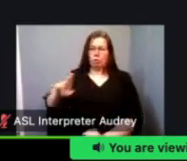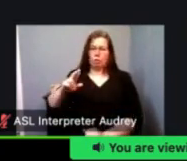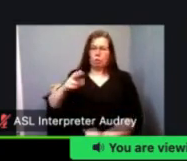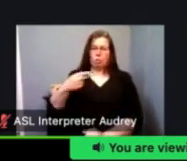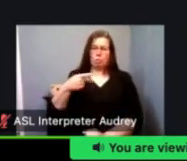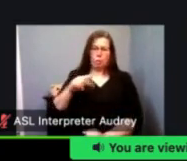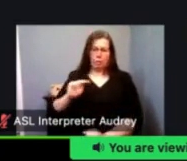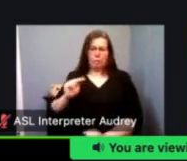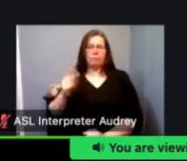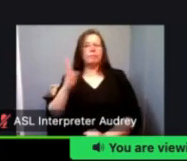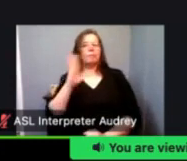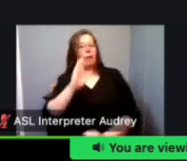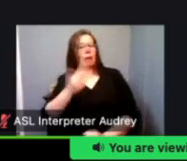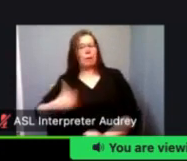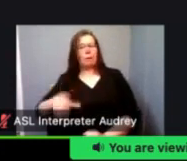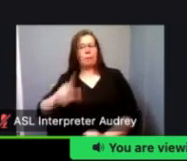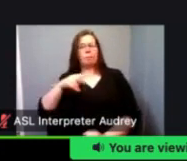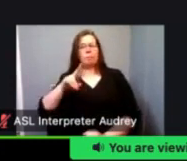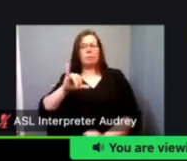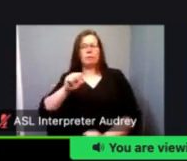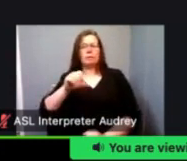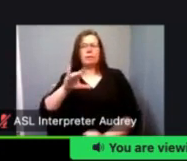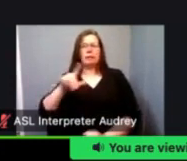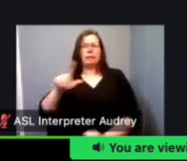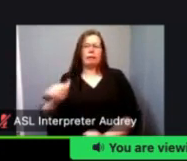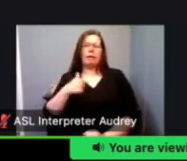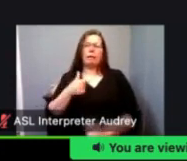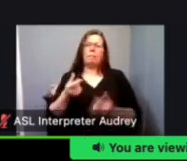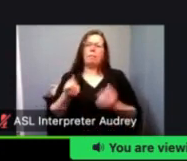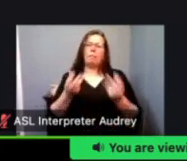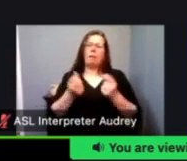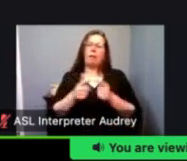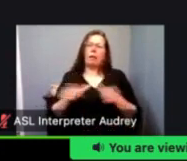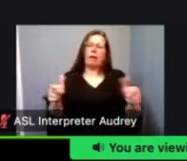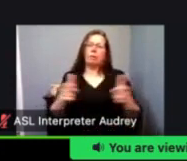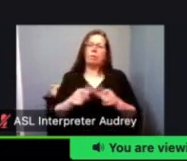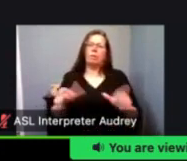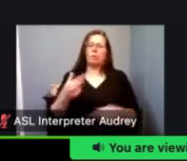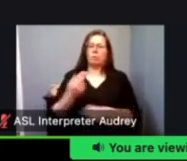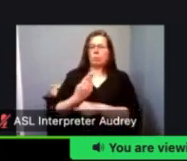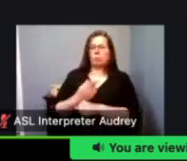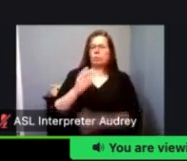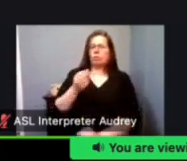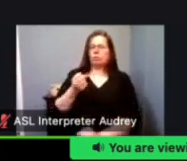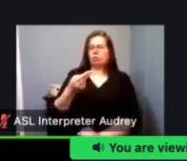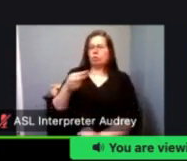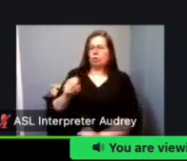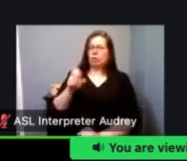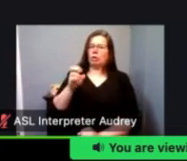Hello, my name is Priscilla Cano. I'm the bilingual disability advocate, and I use she, her, AF pronouns.